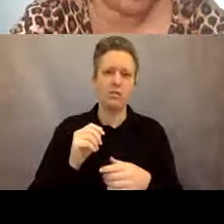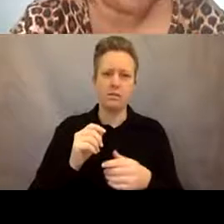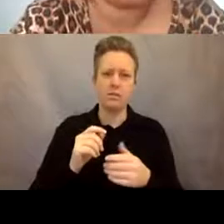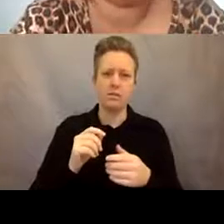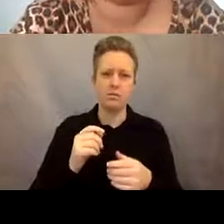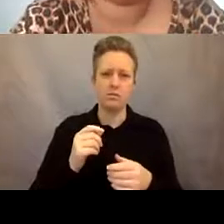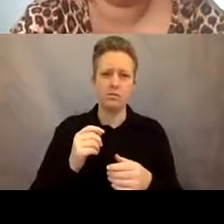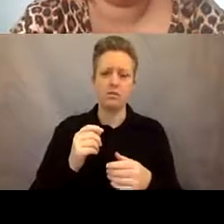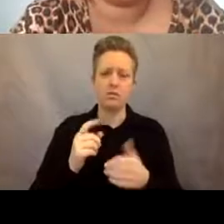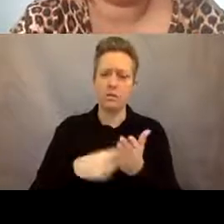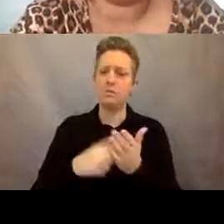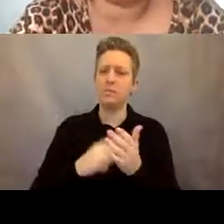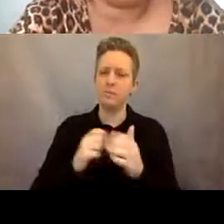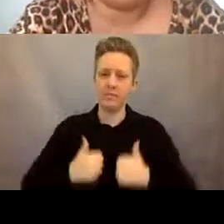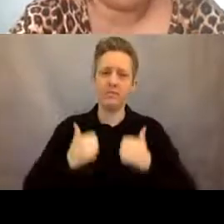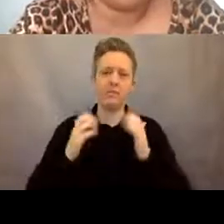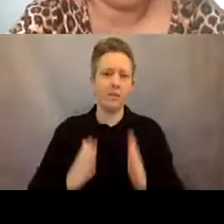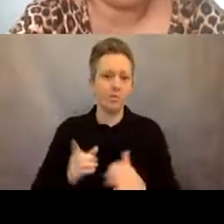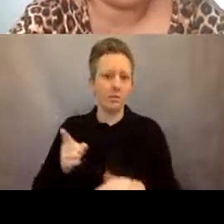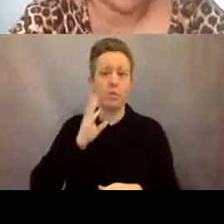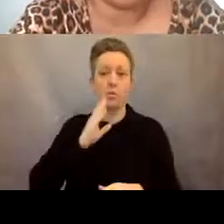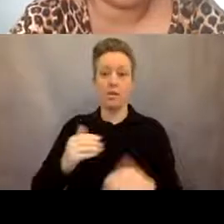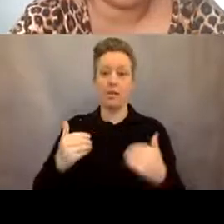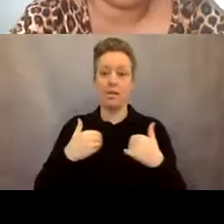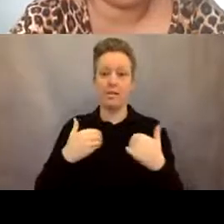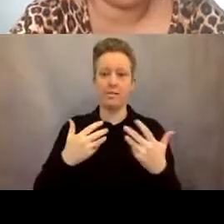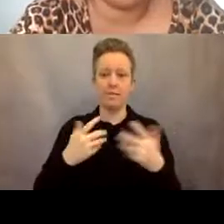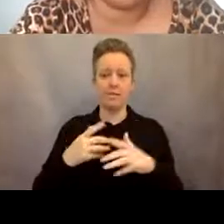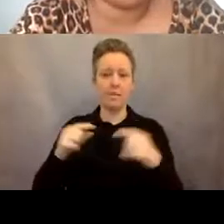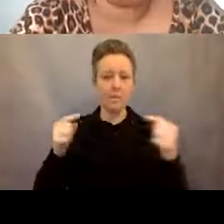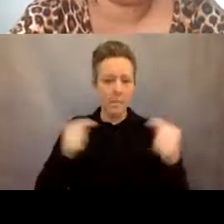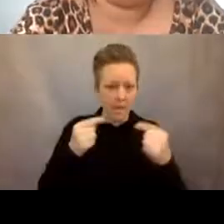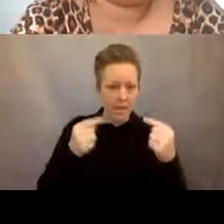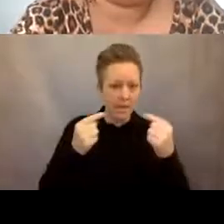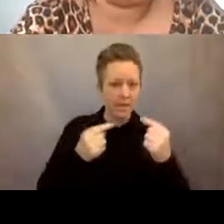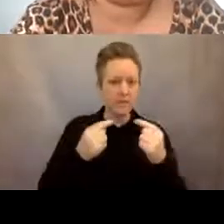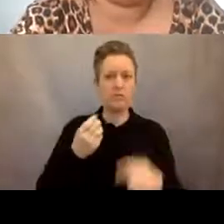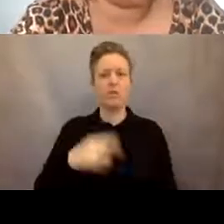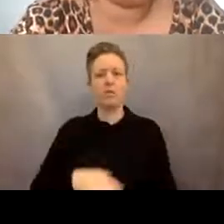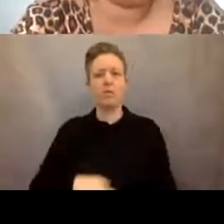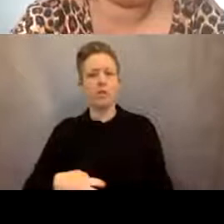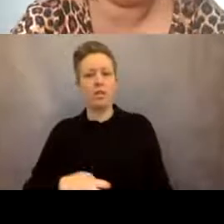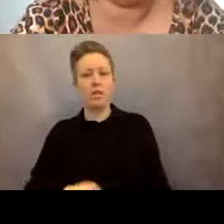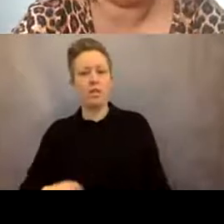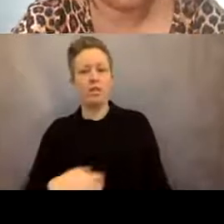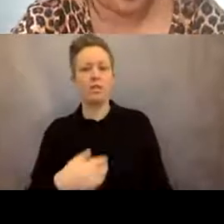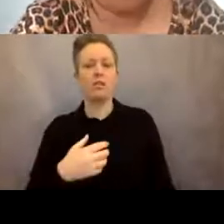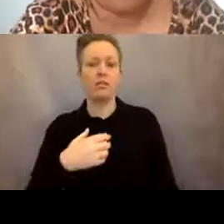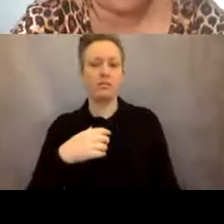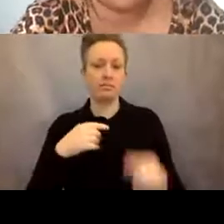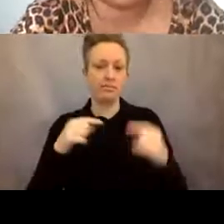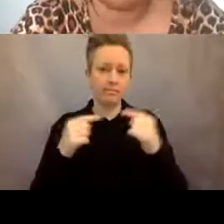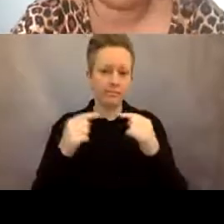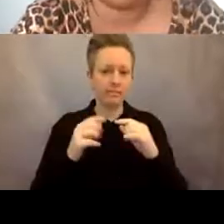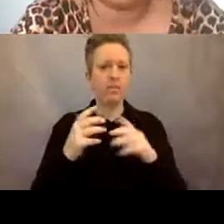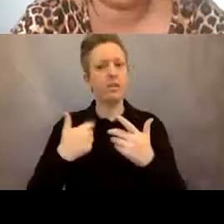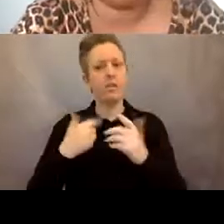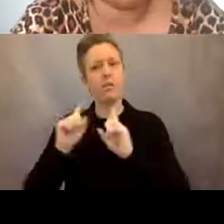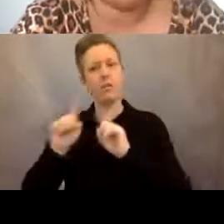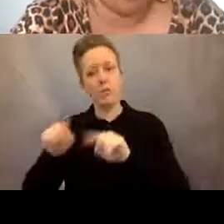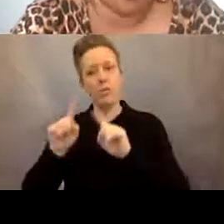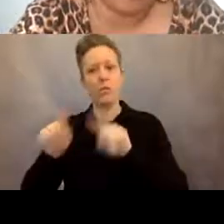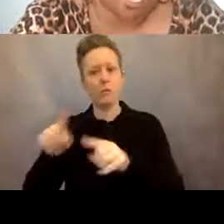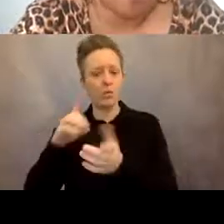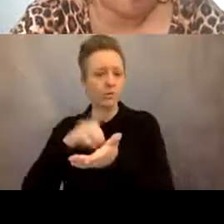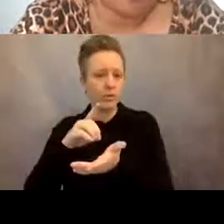aches and pains, where they might be going to the doctor. And I found this to be especially true for Black women and especially true